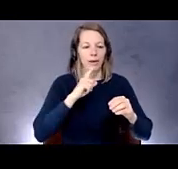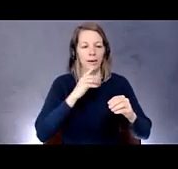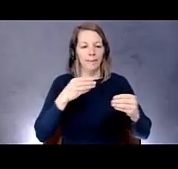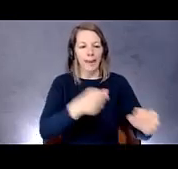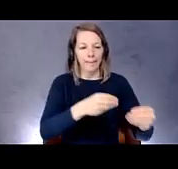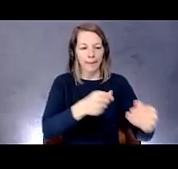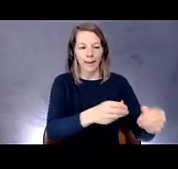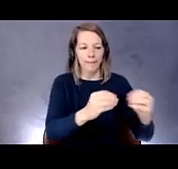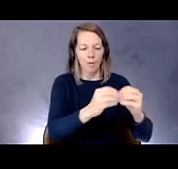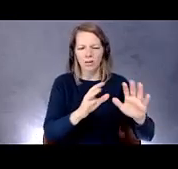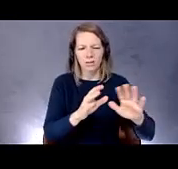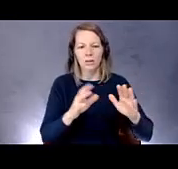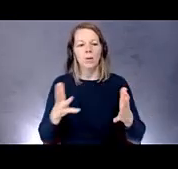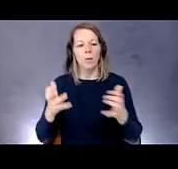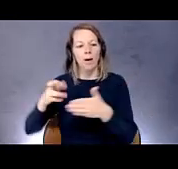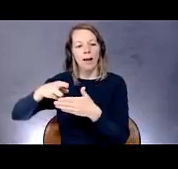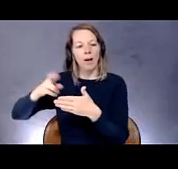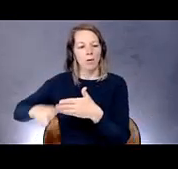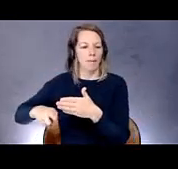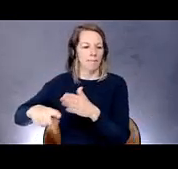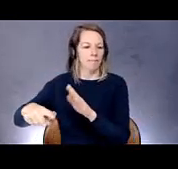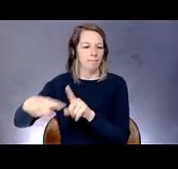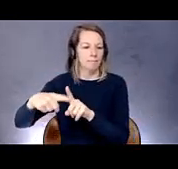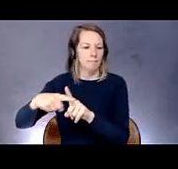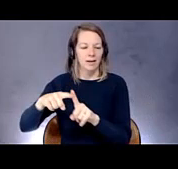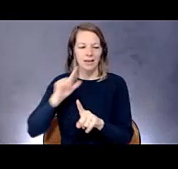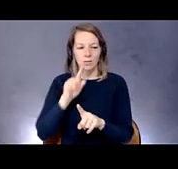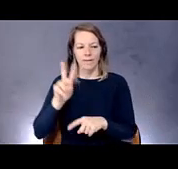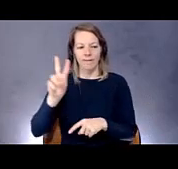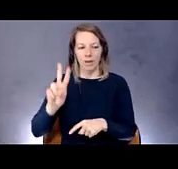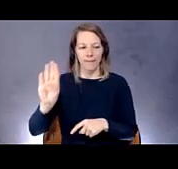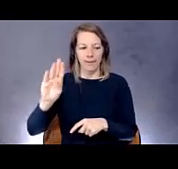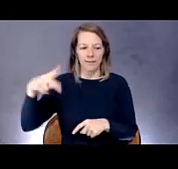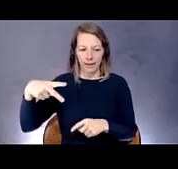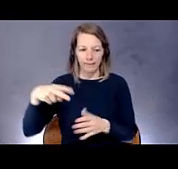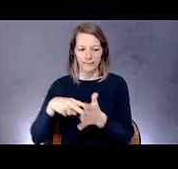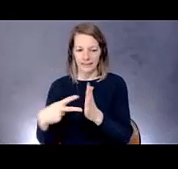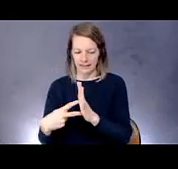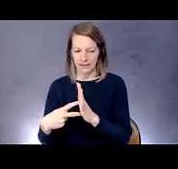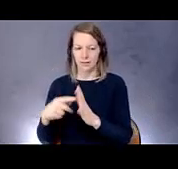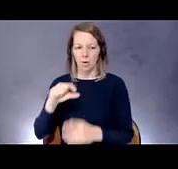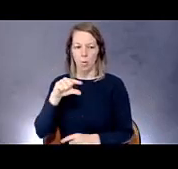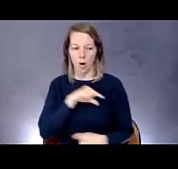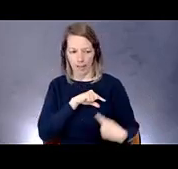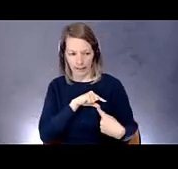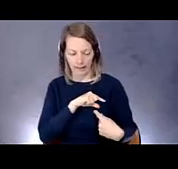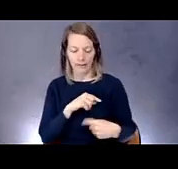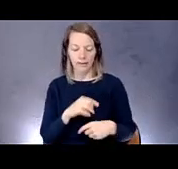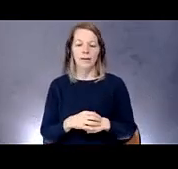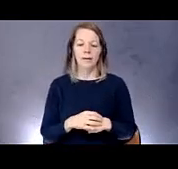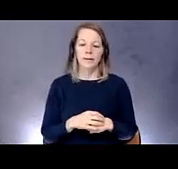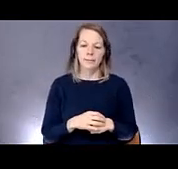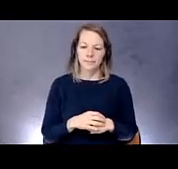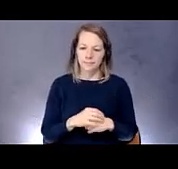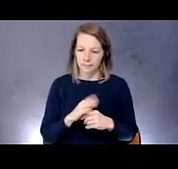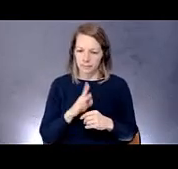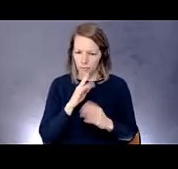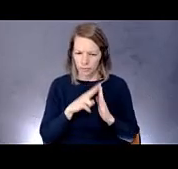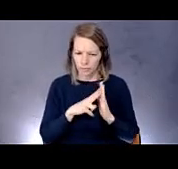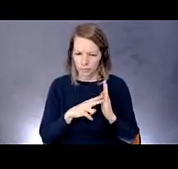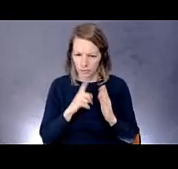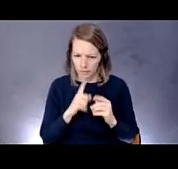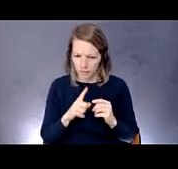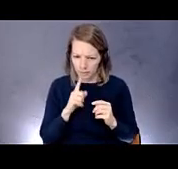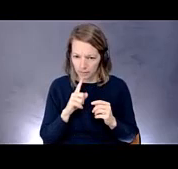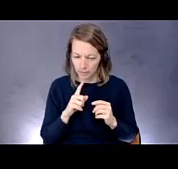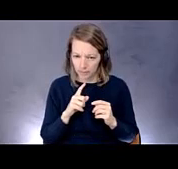want to pay for outcomes, and that's what value-based payments do. So this may include things like the hospital transformation program that Pete will touch on,